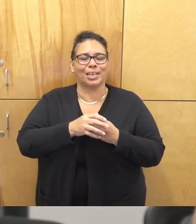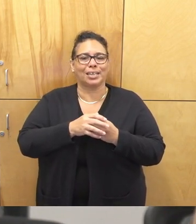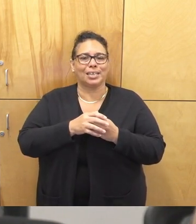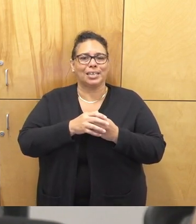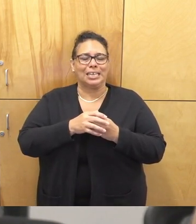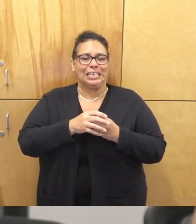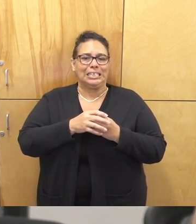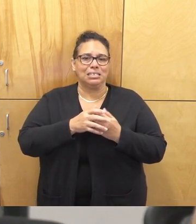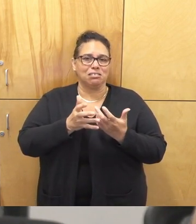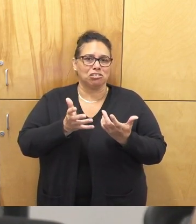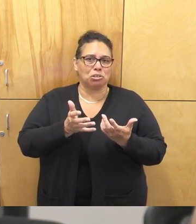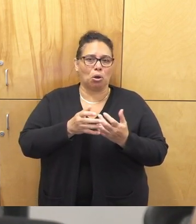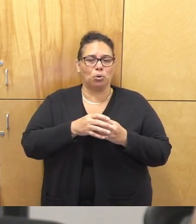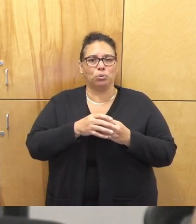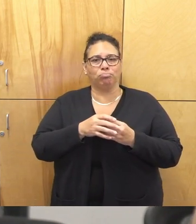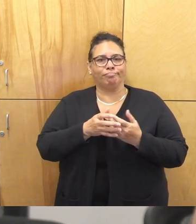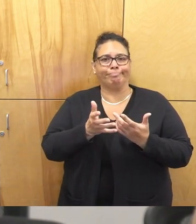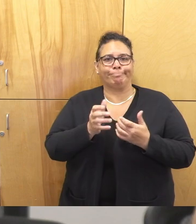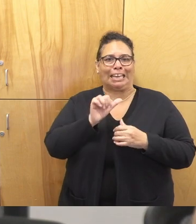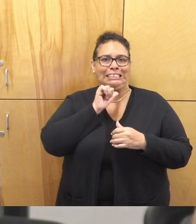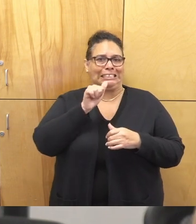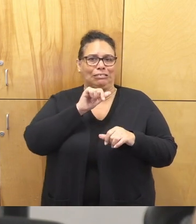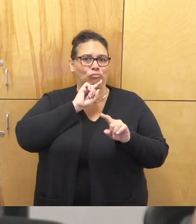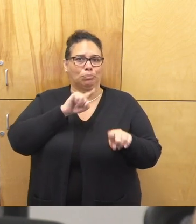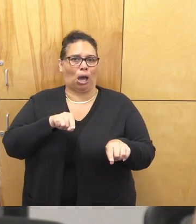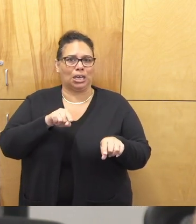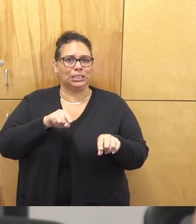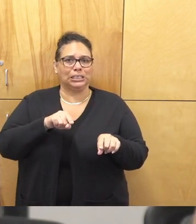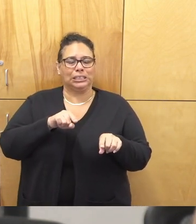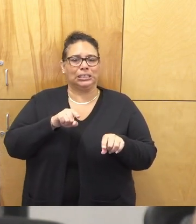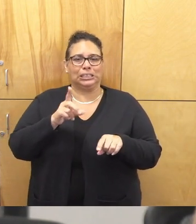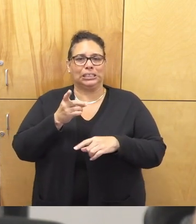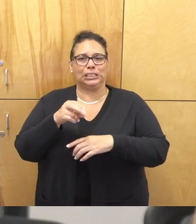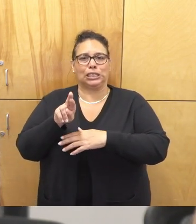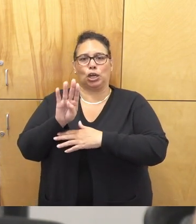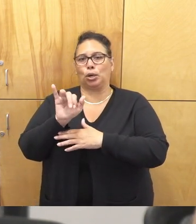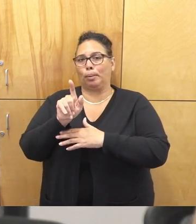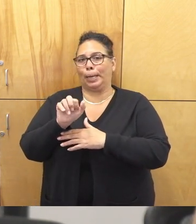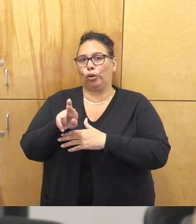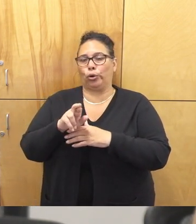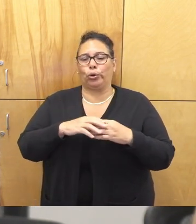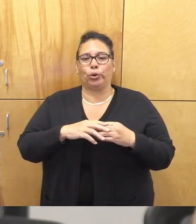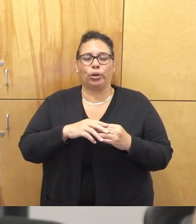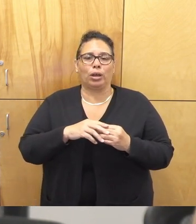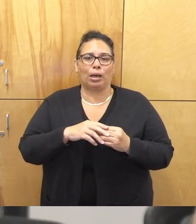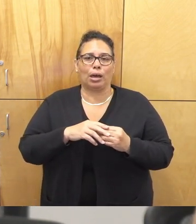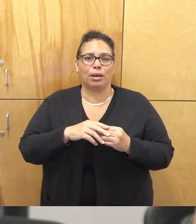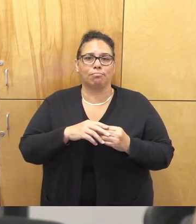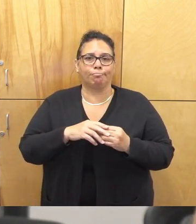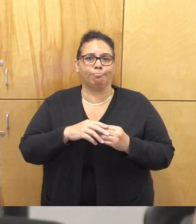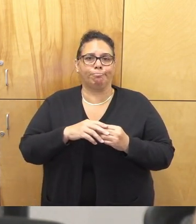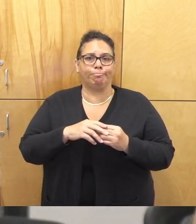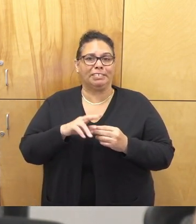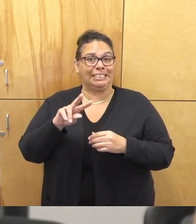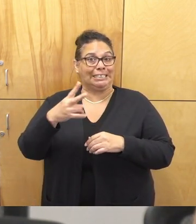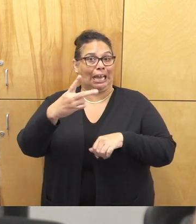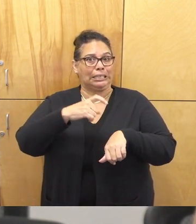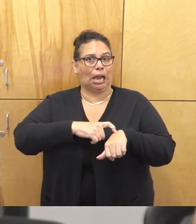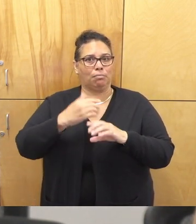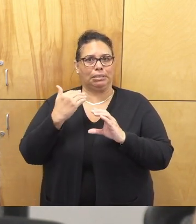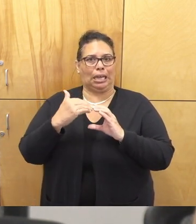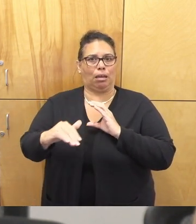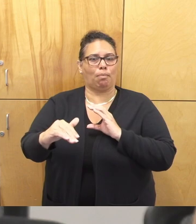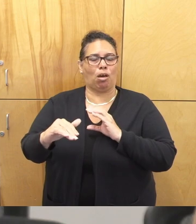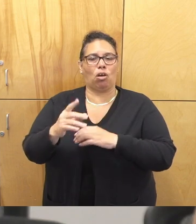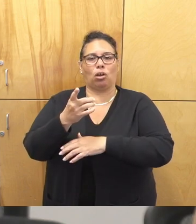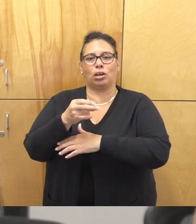basically, I did not get a response from Dr. Baker to my email. I sent a second email to Dr.